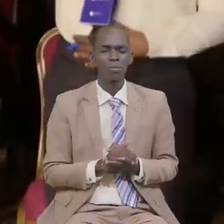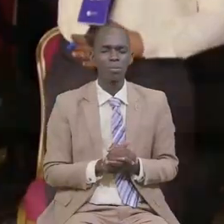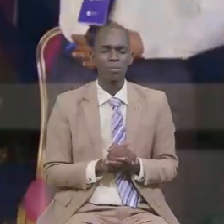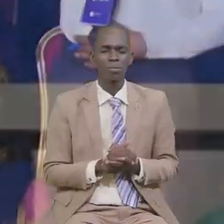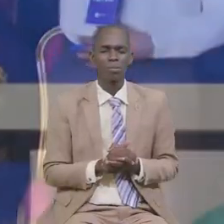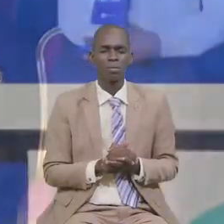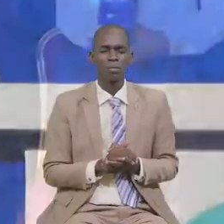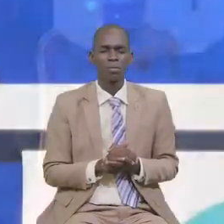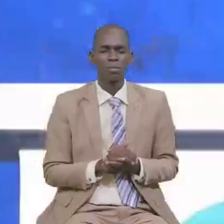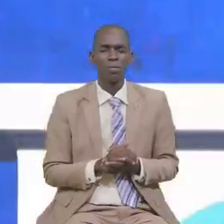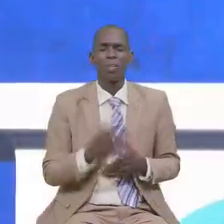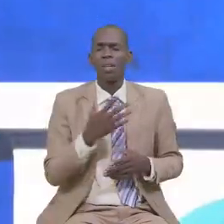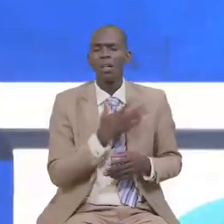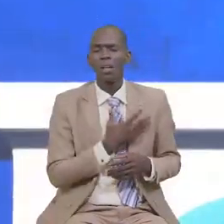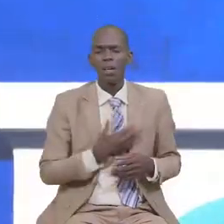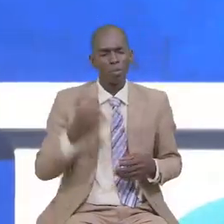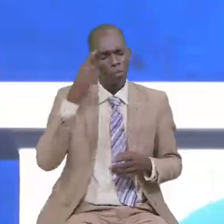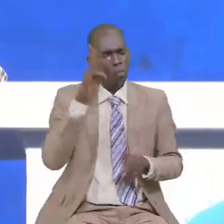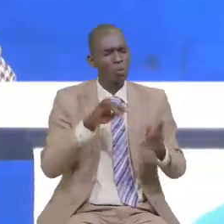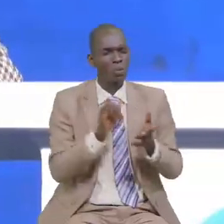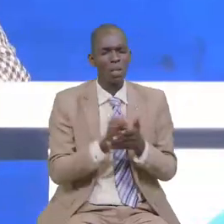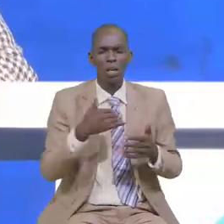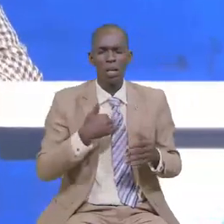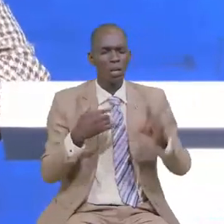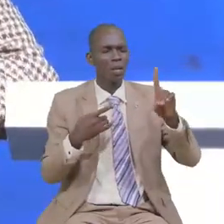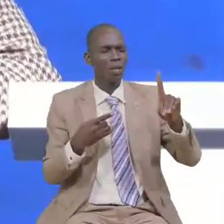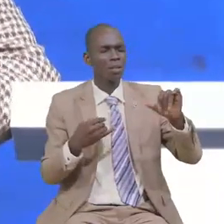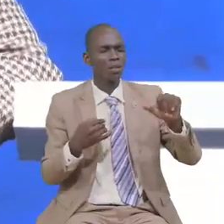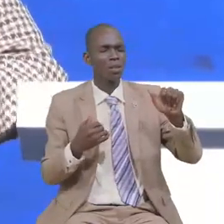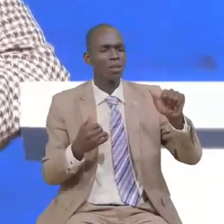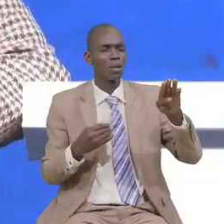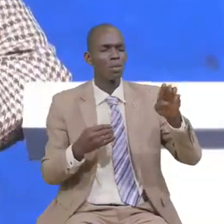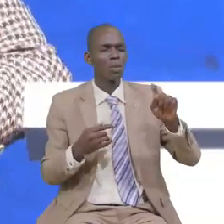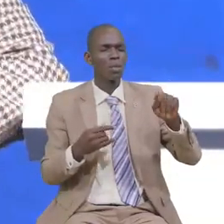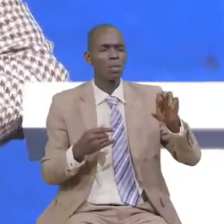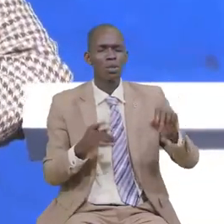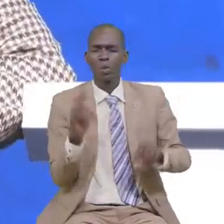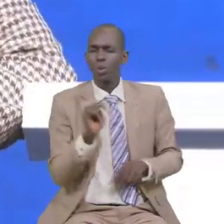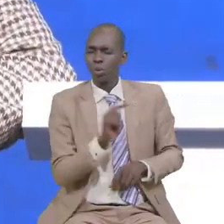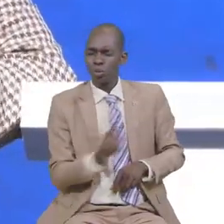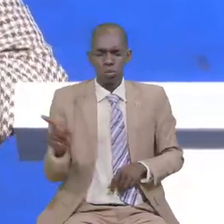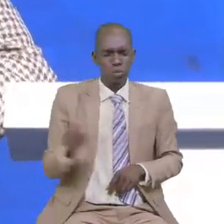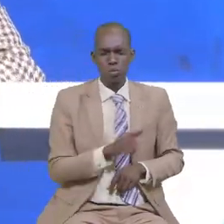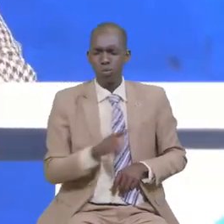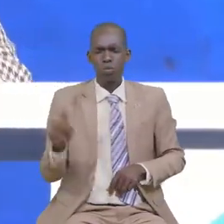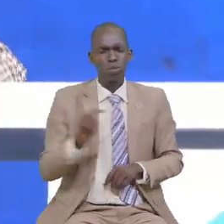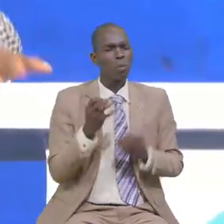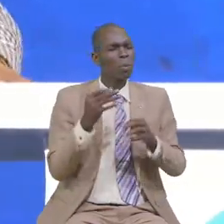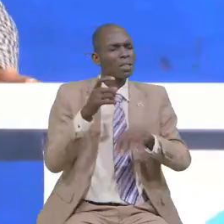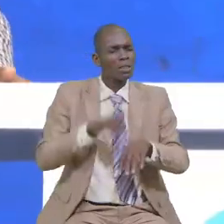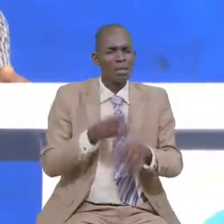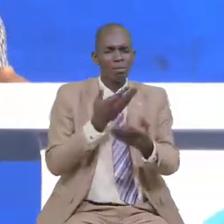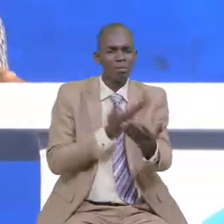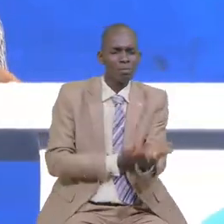I pray for those who have diabetes. They go through the restroom over and over many times in the day, in the